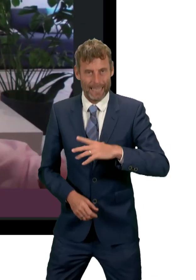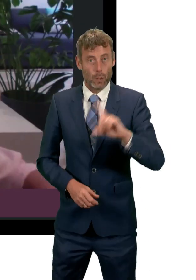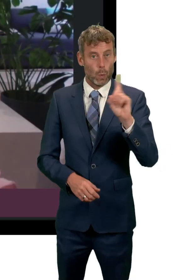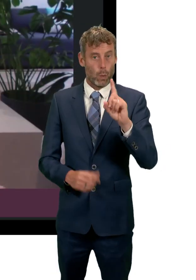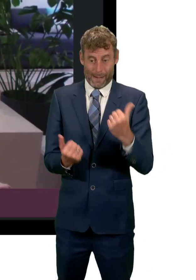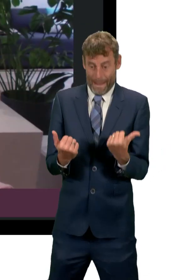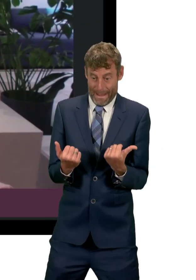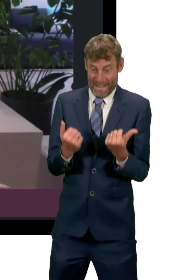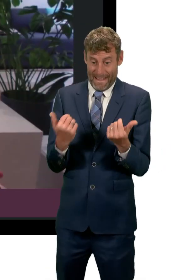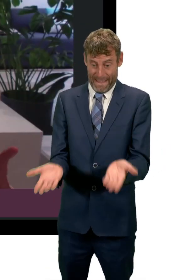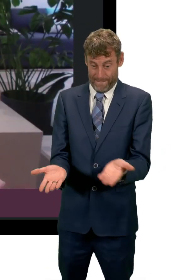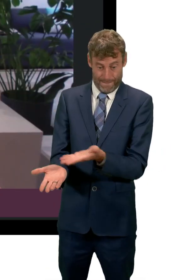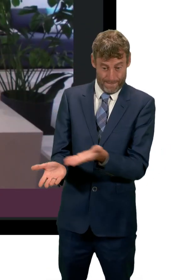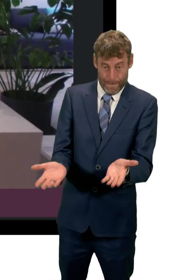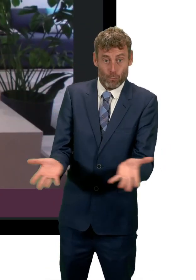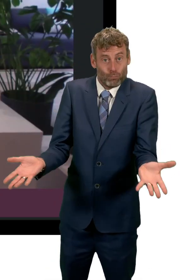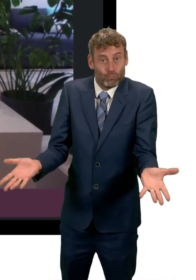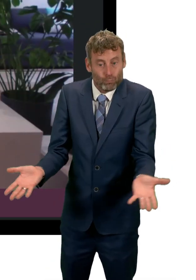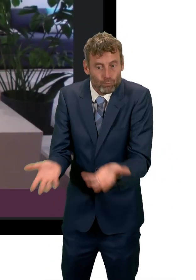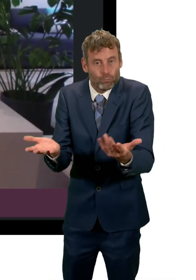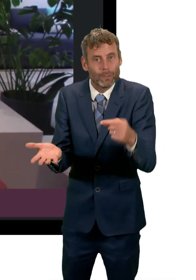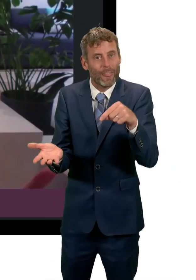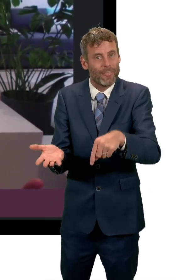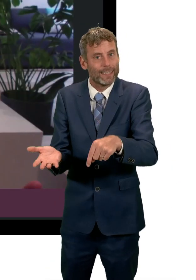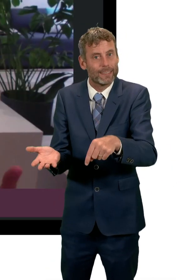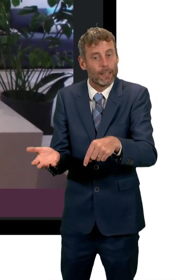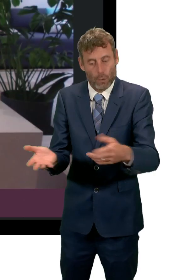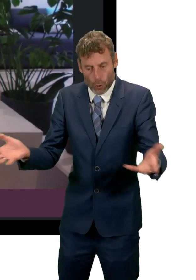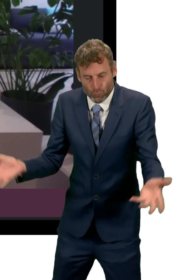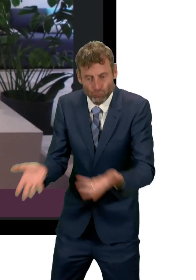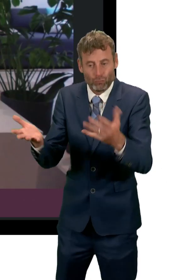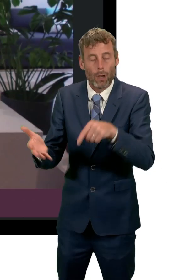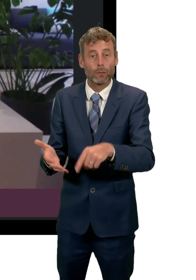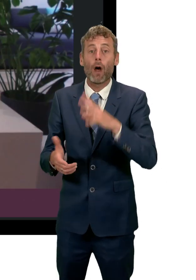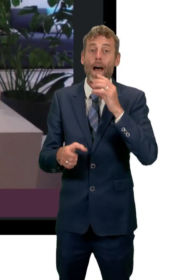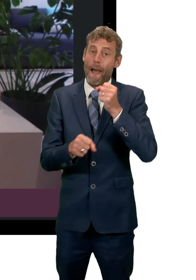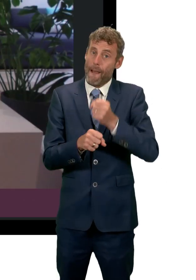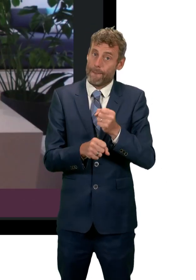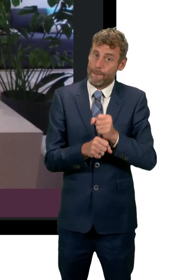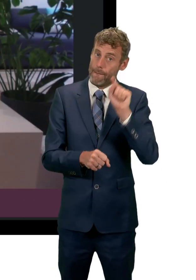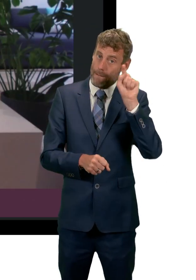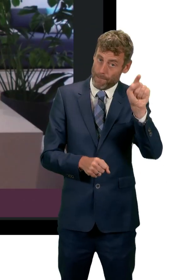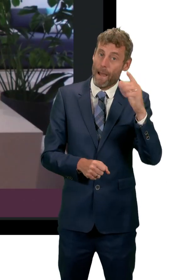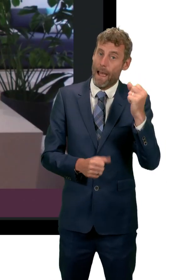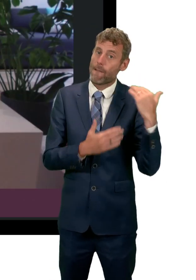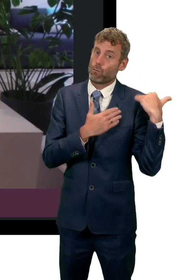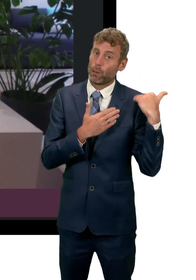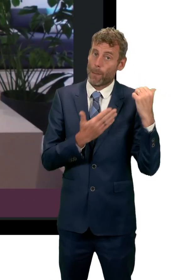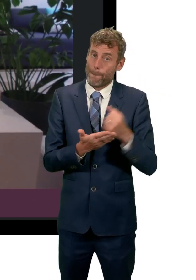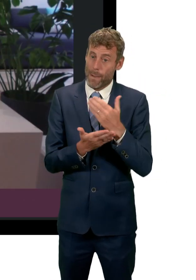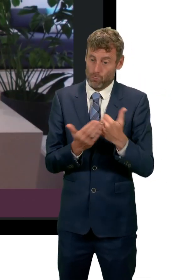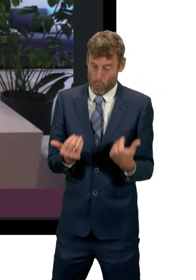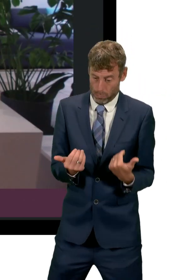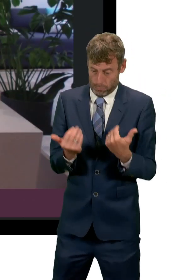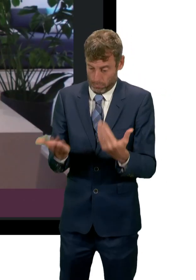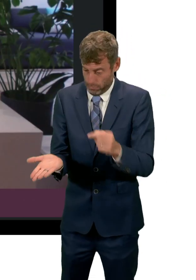about. And this is about governments saying they have a role because we elect them. 4